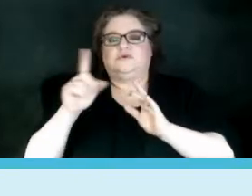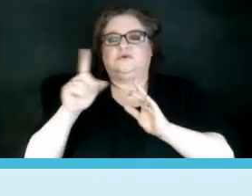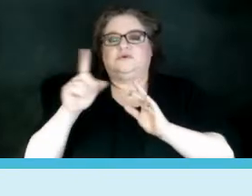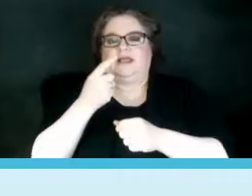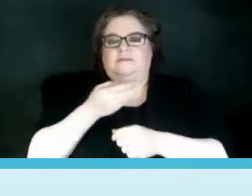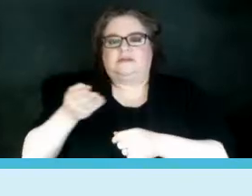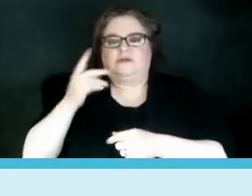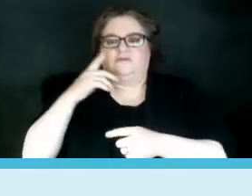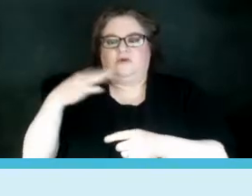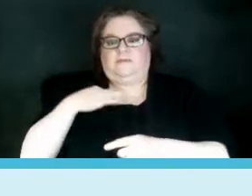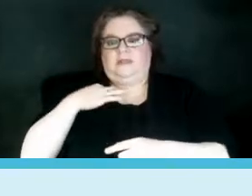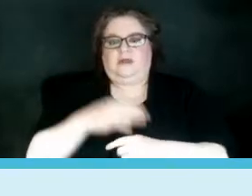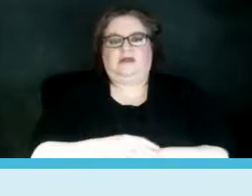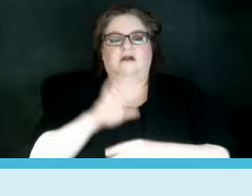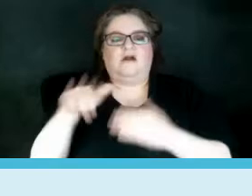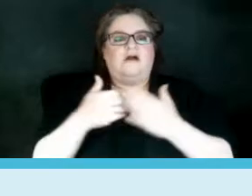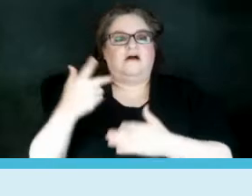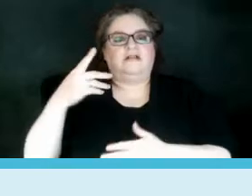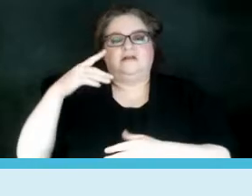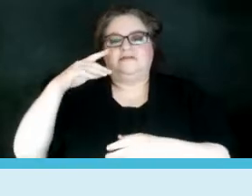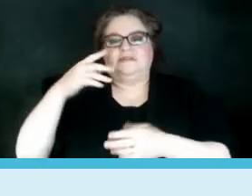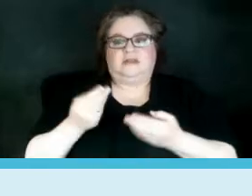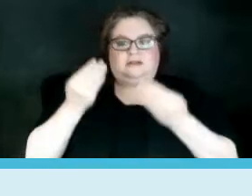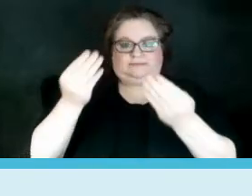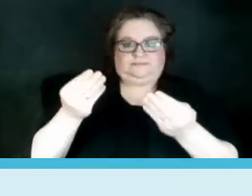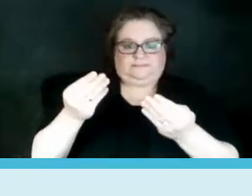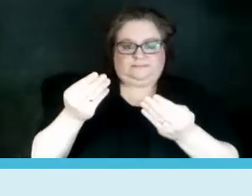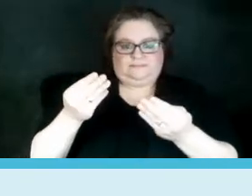So you can find all the nomination materials at the